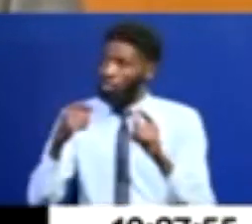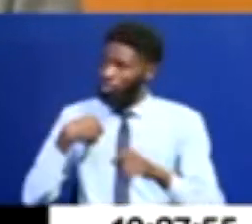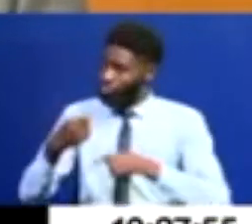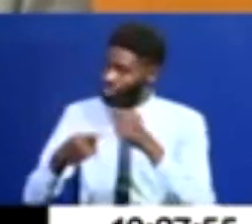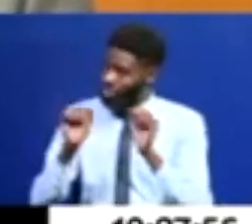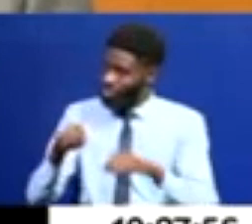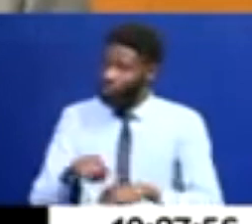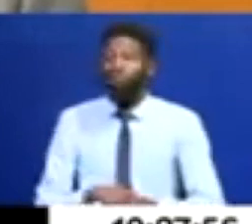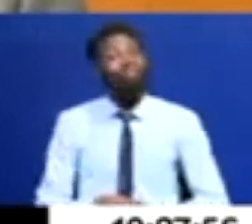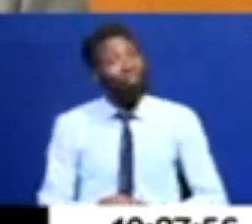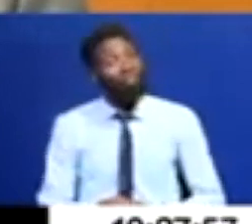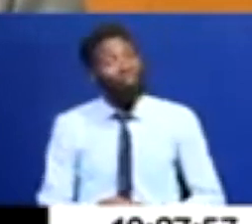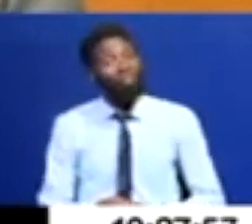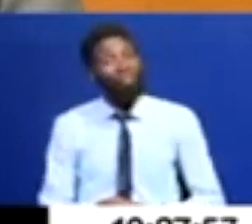another.